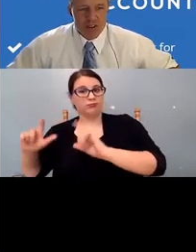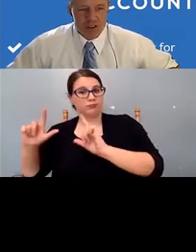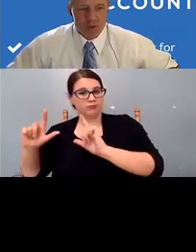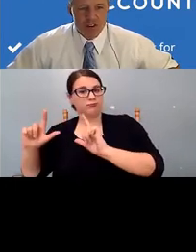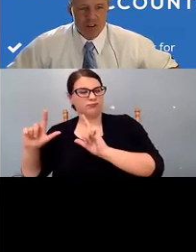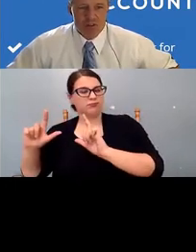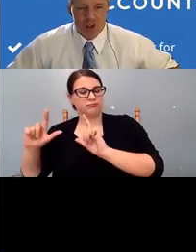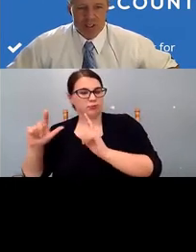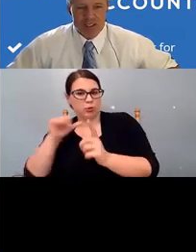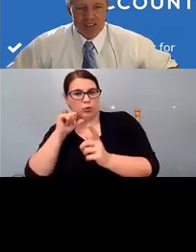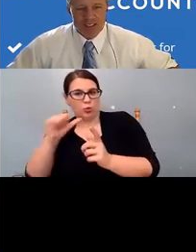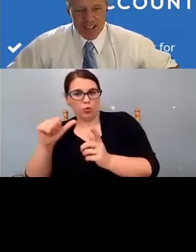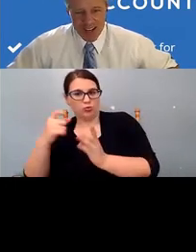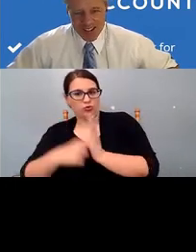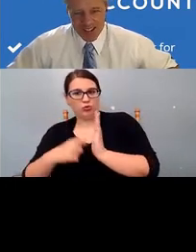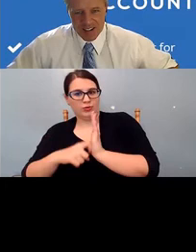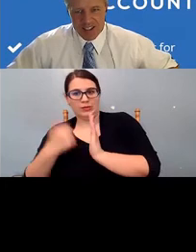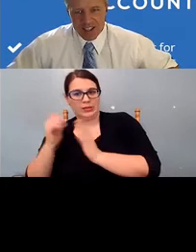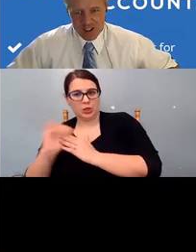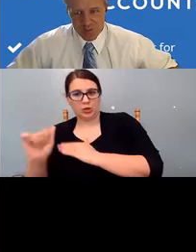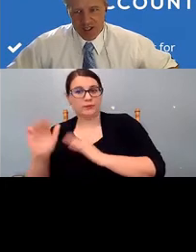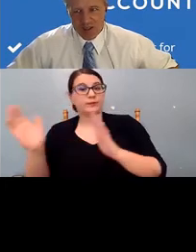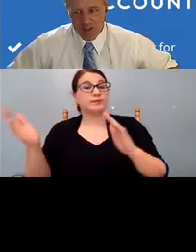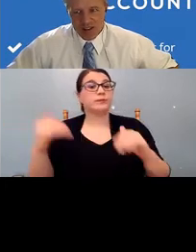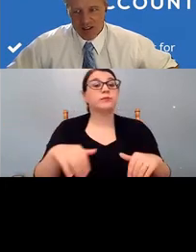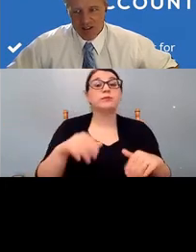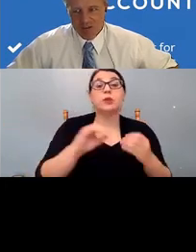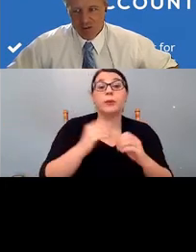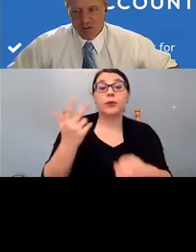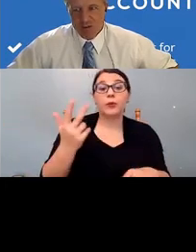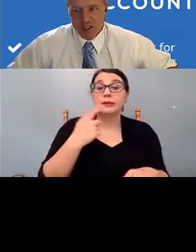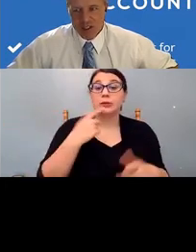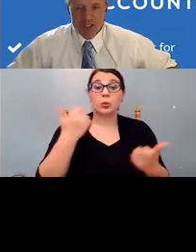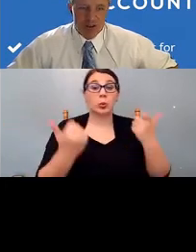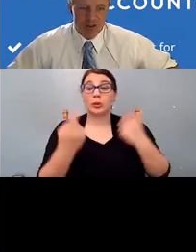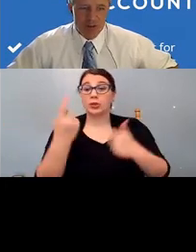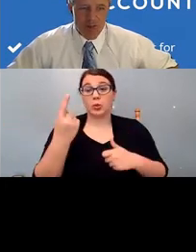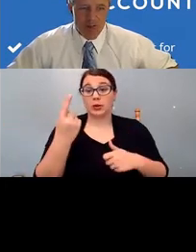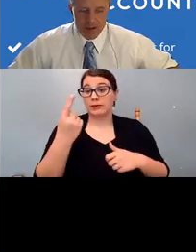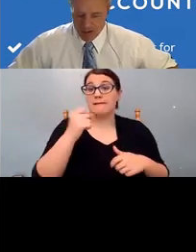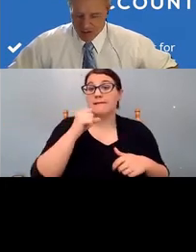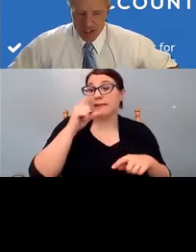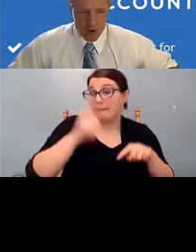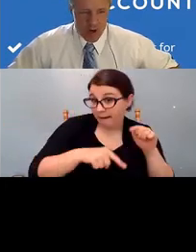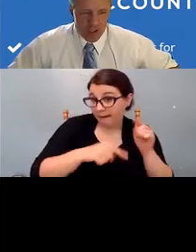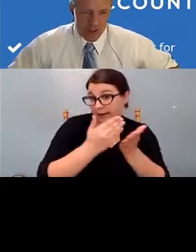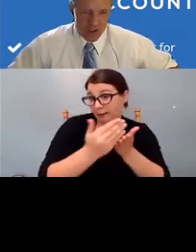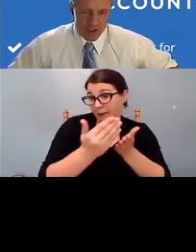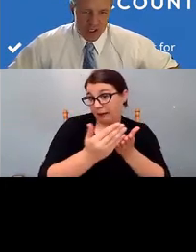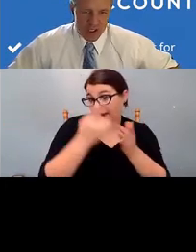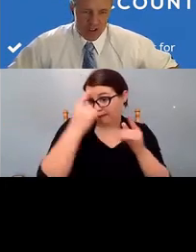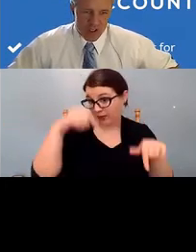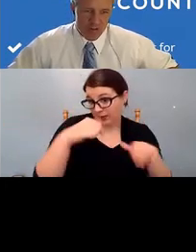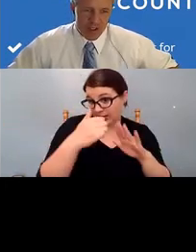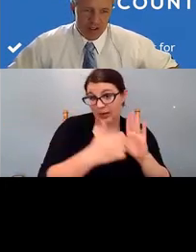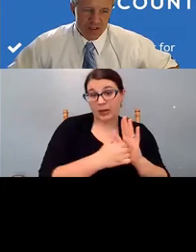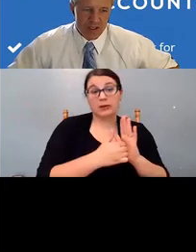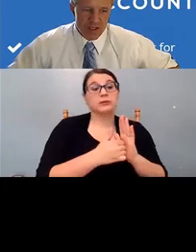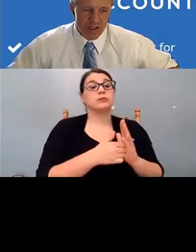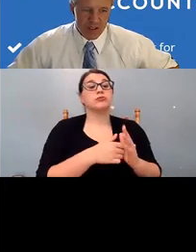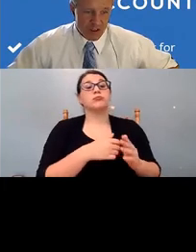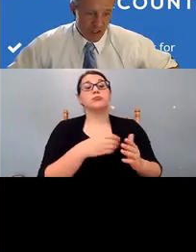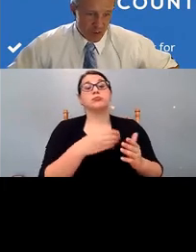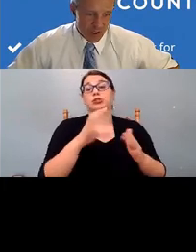and answers. Which of the following is not a spending method from the account? Is that transfer to checking or